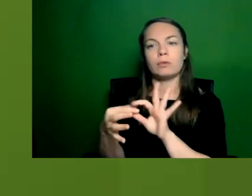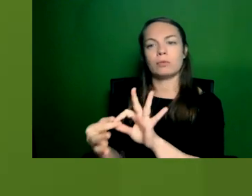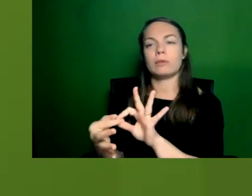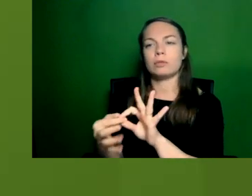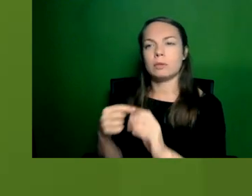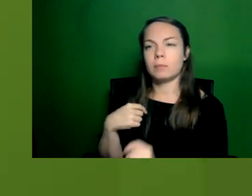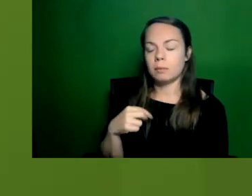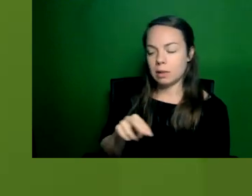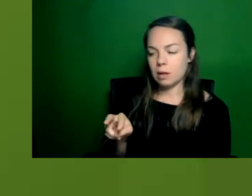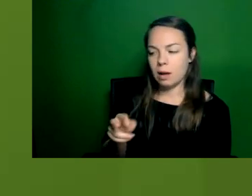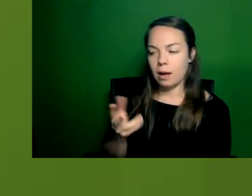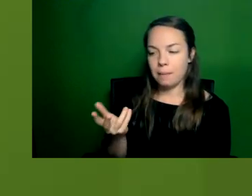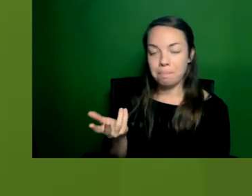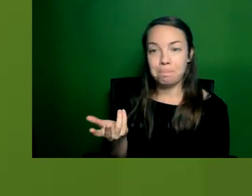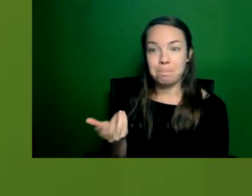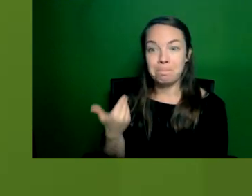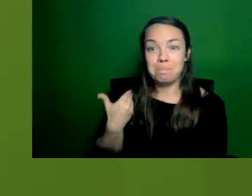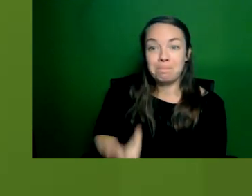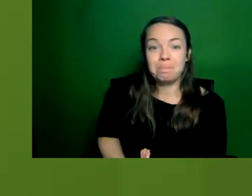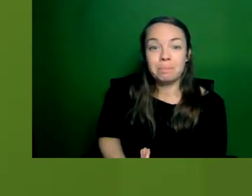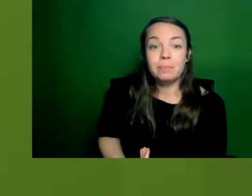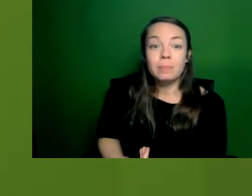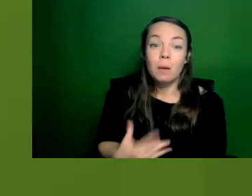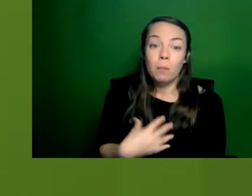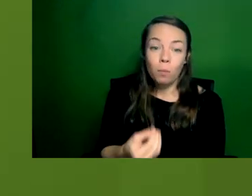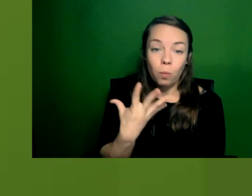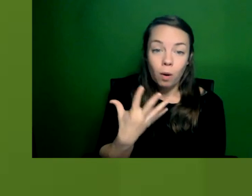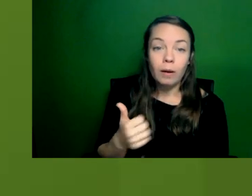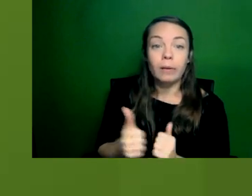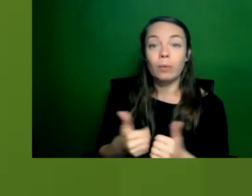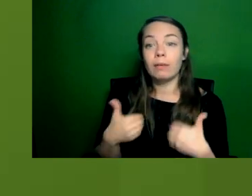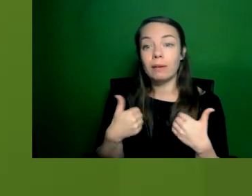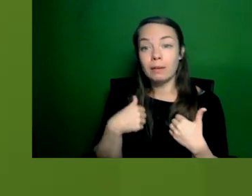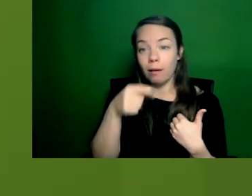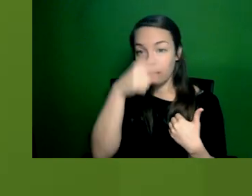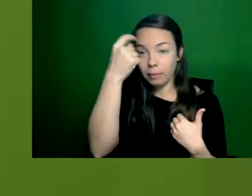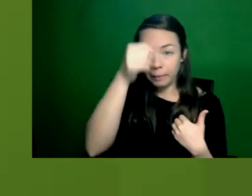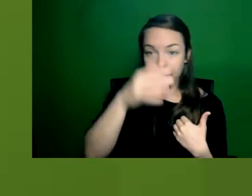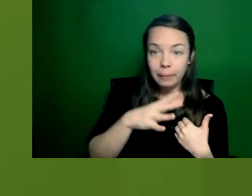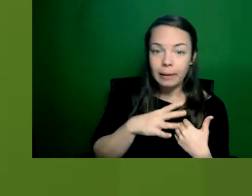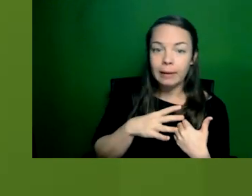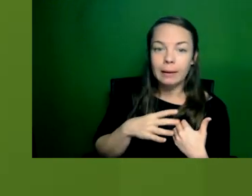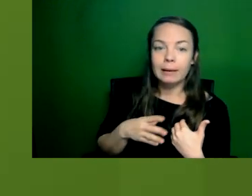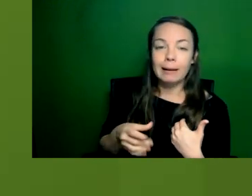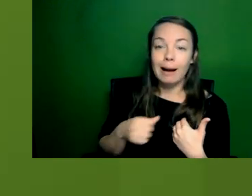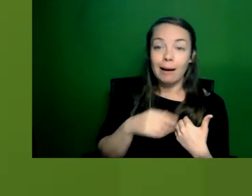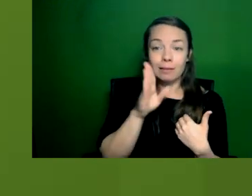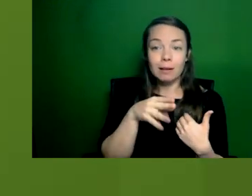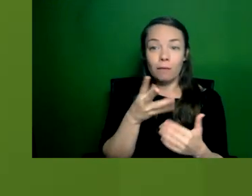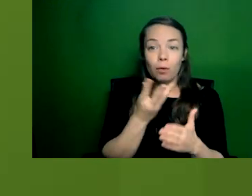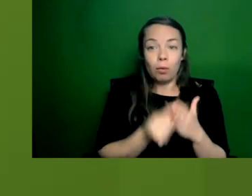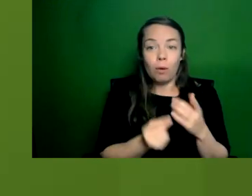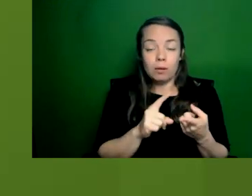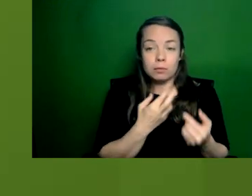But also, as someone who is white with a young Black man, I have not lost a close friend to gun violence in the way that he